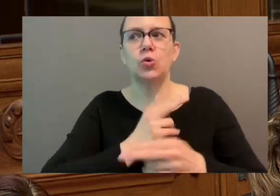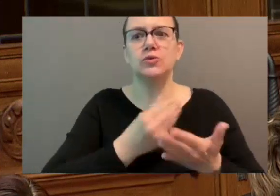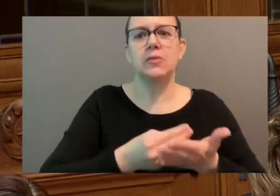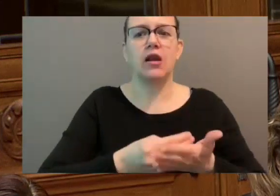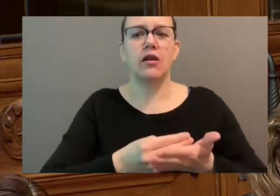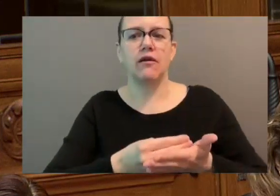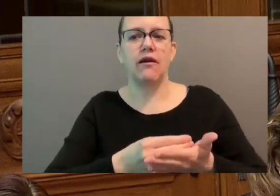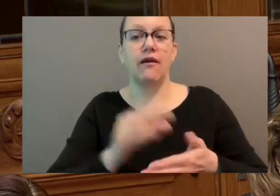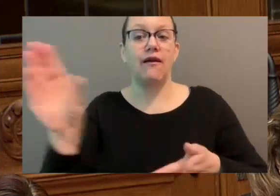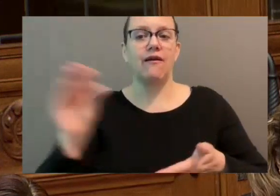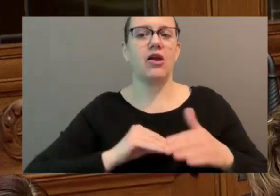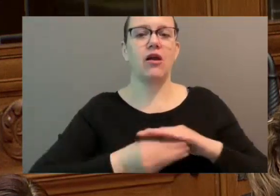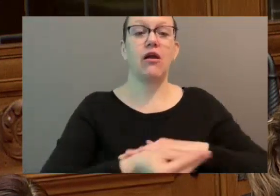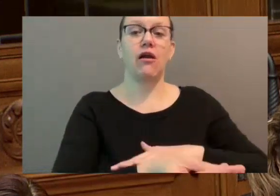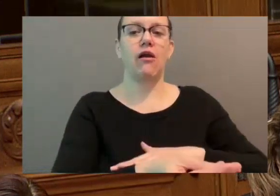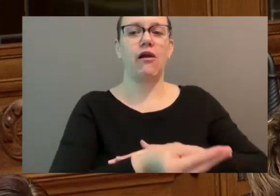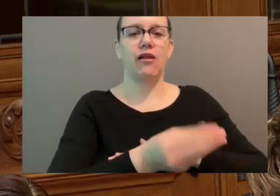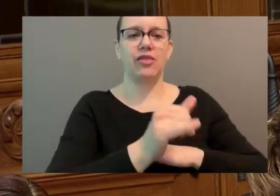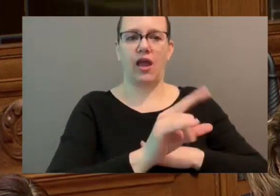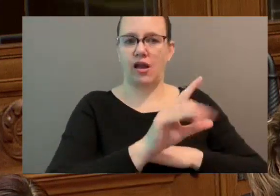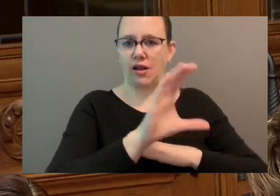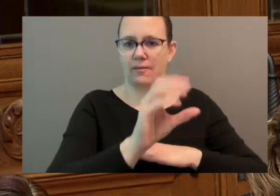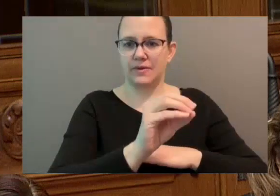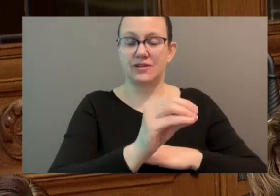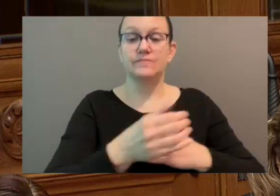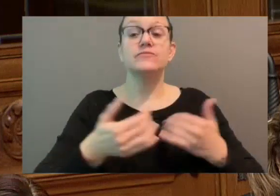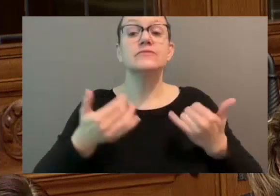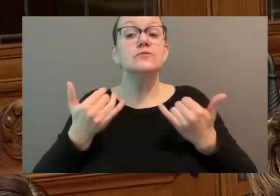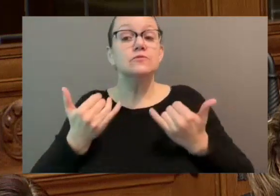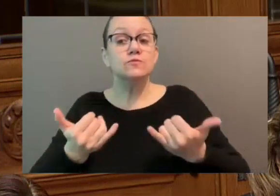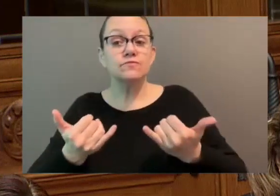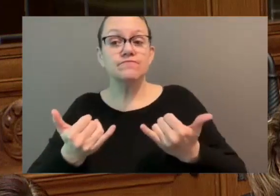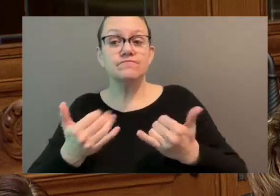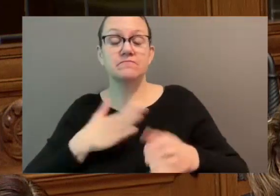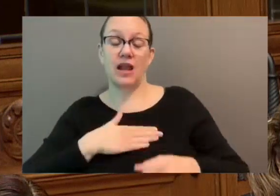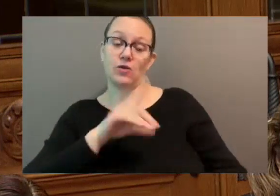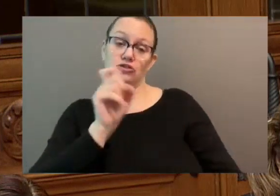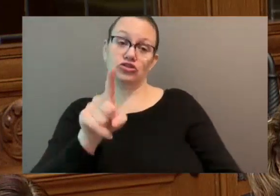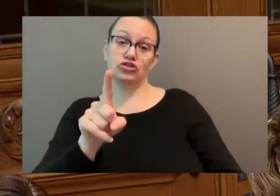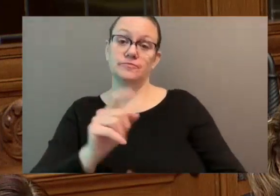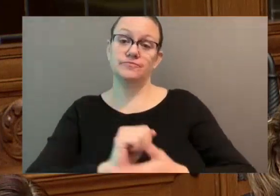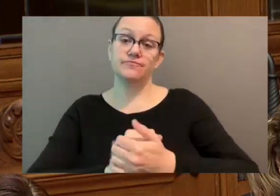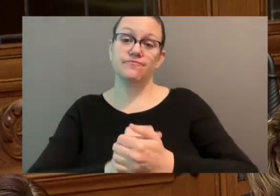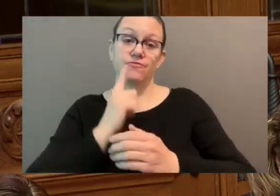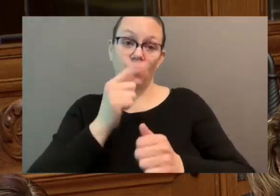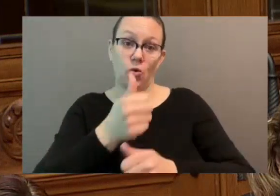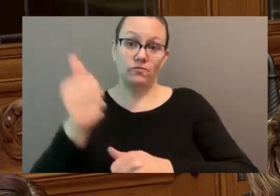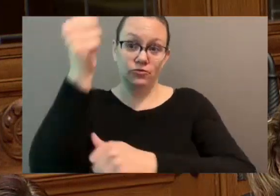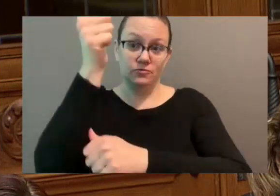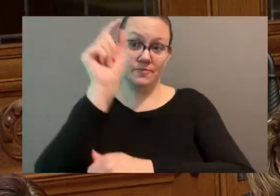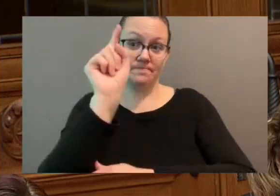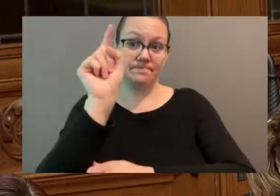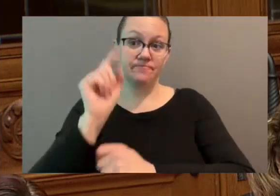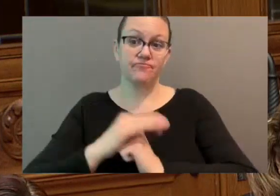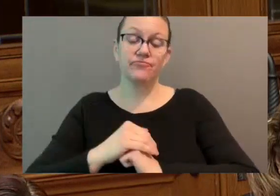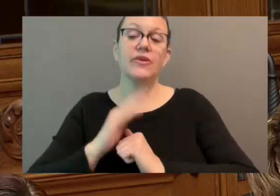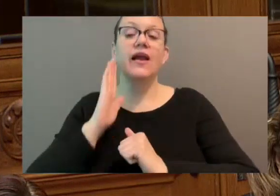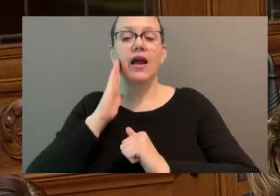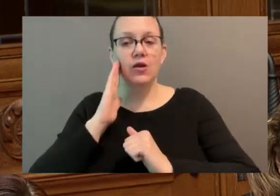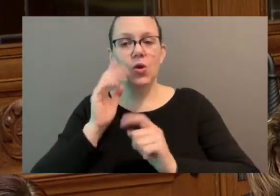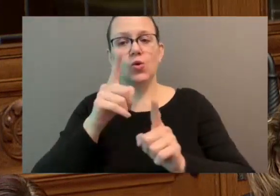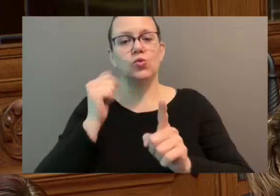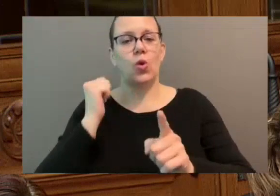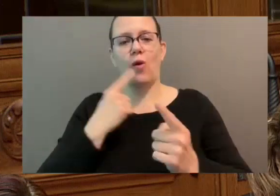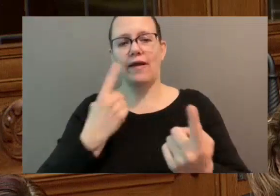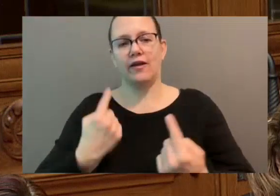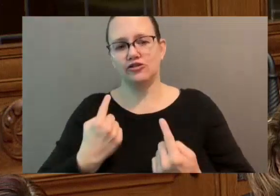My question to the Premier, Mr. Speaker, although I know he won't answer, why is this NDP